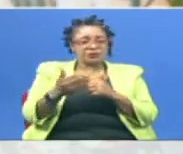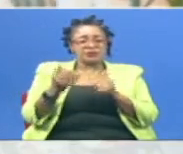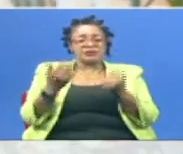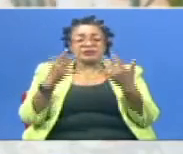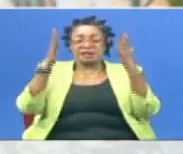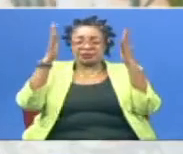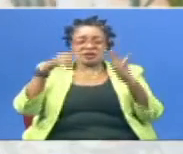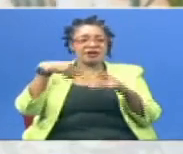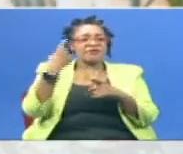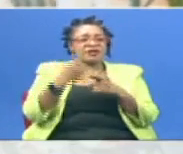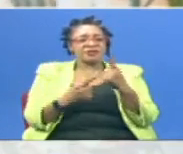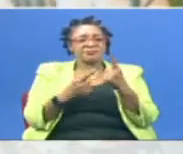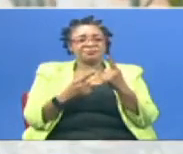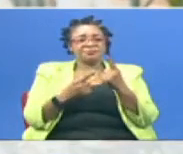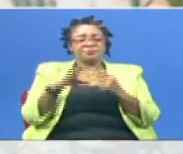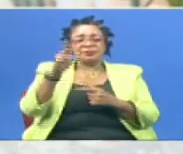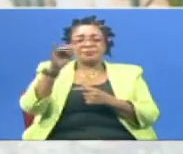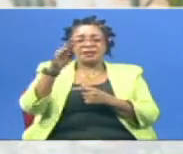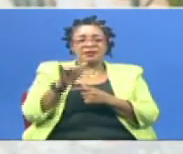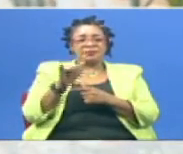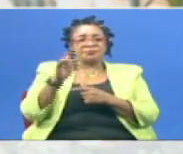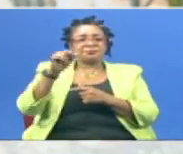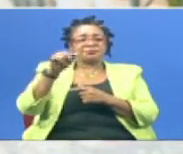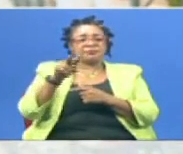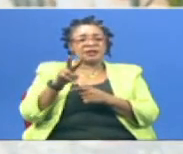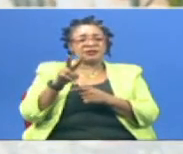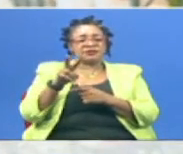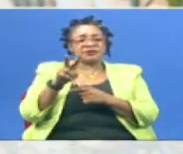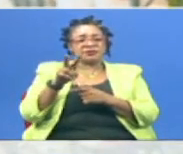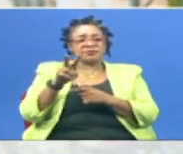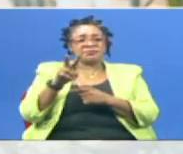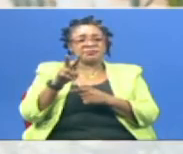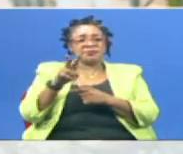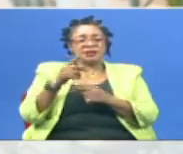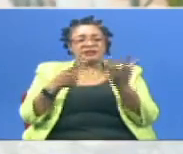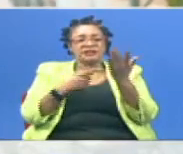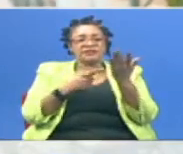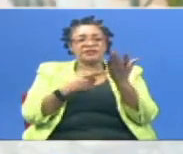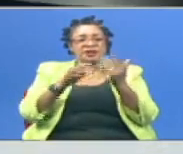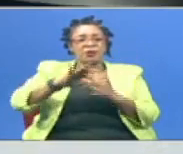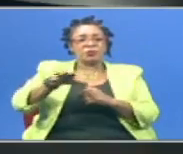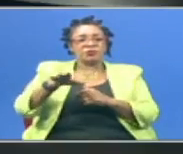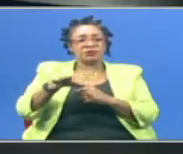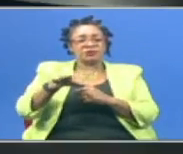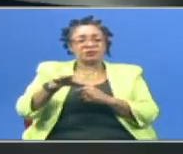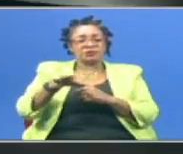Madola kila mwaka. Billy Otieno, NTV, katika kaunti ya Taita Taveta.